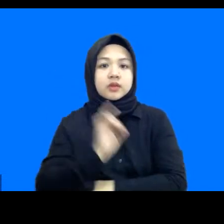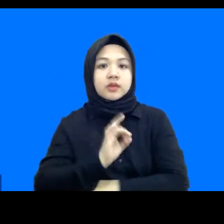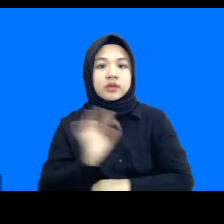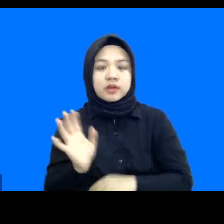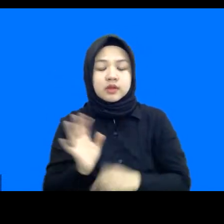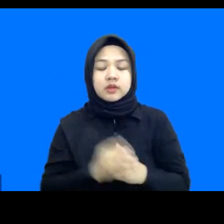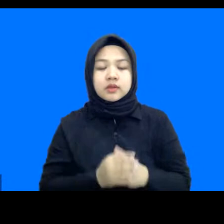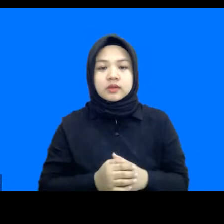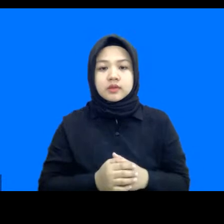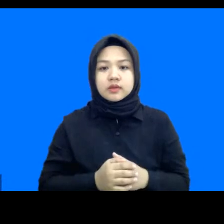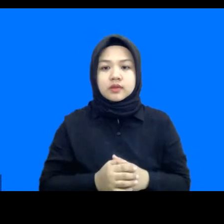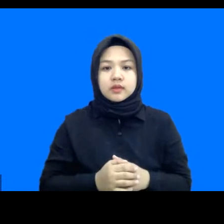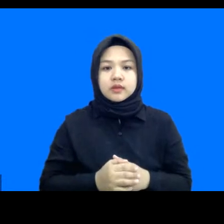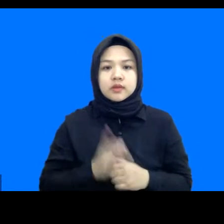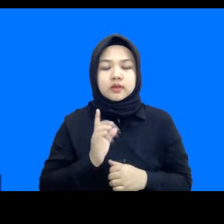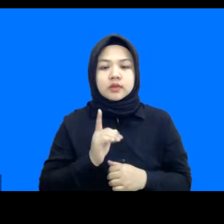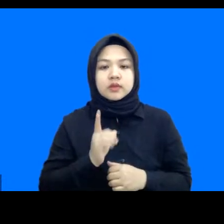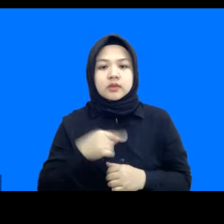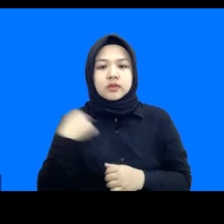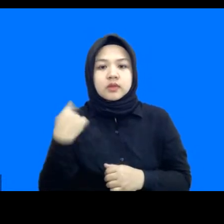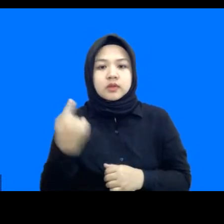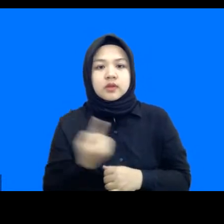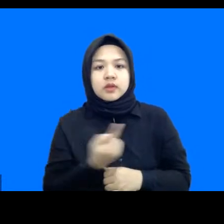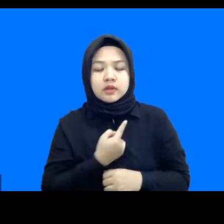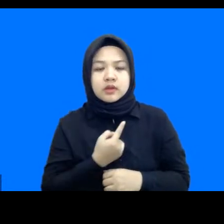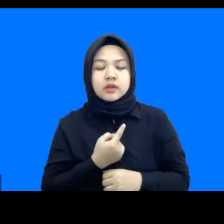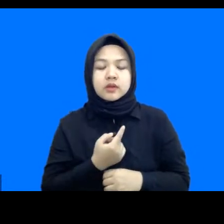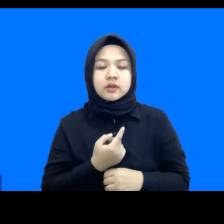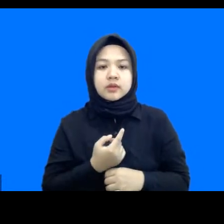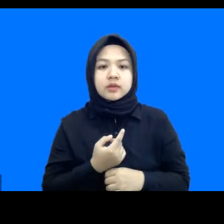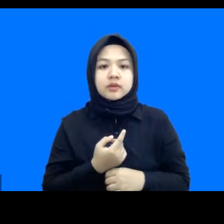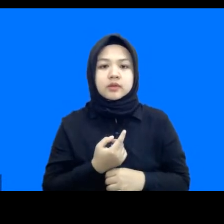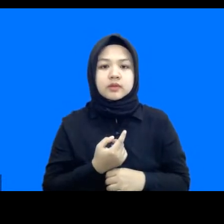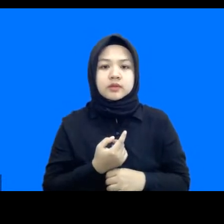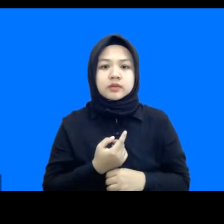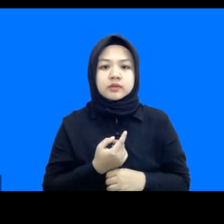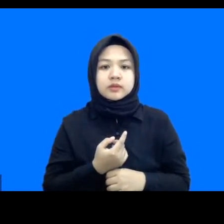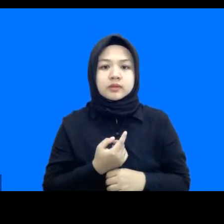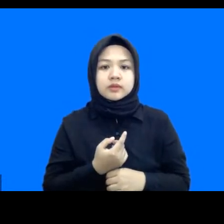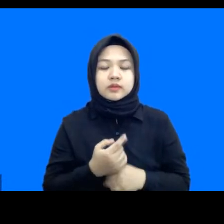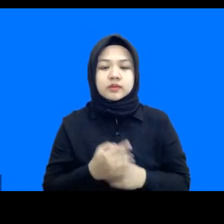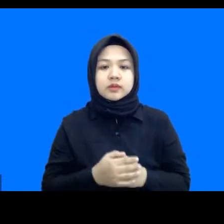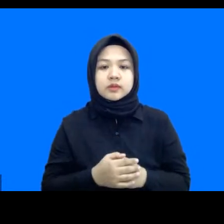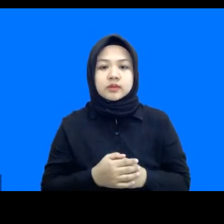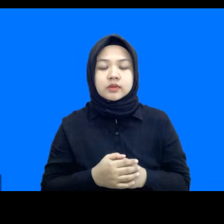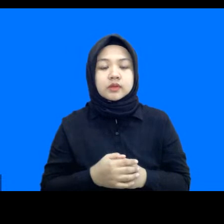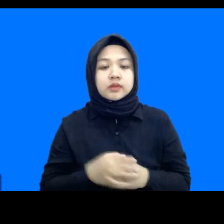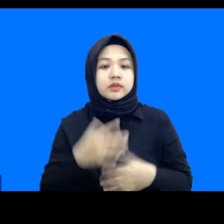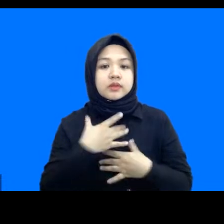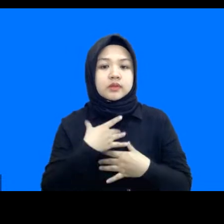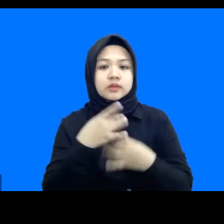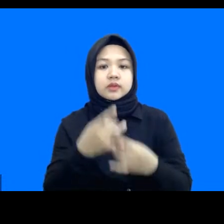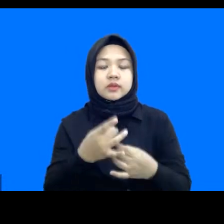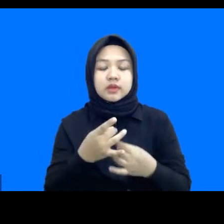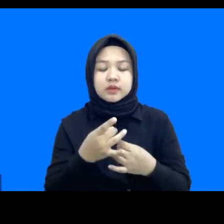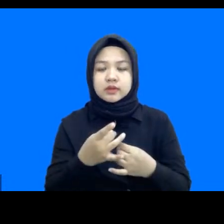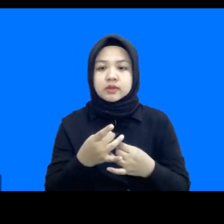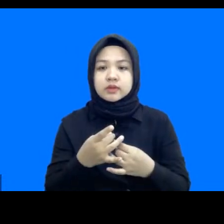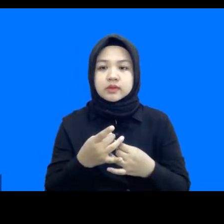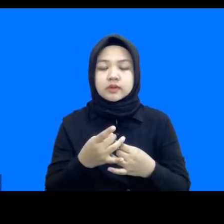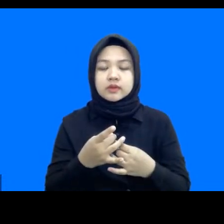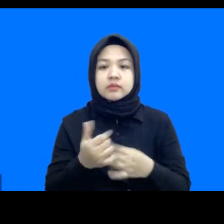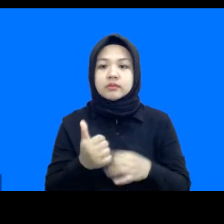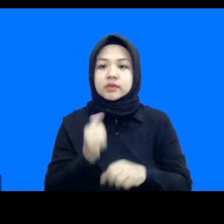very interested in understanding your current work on just energy transition, because this